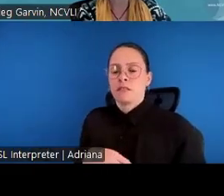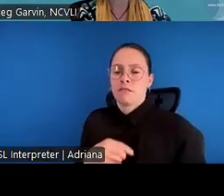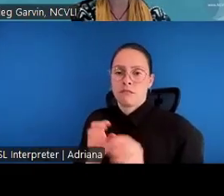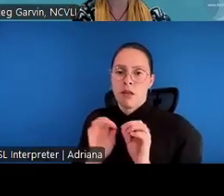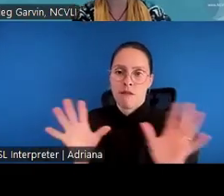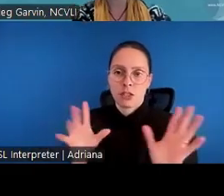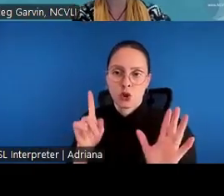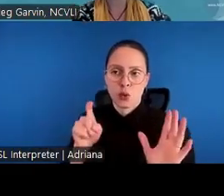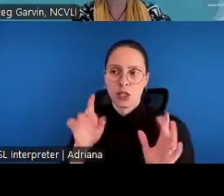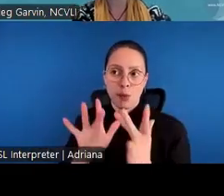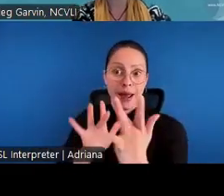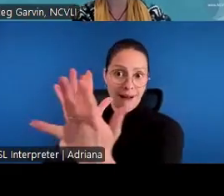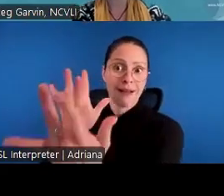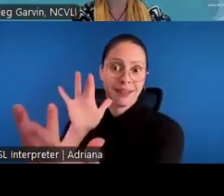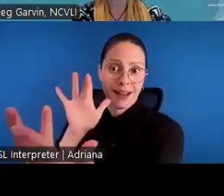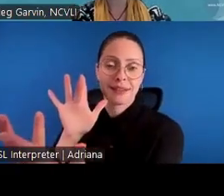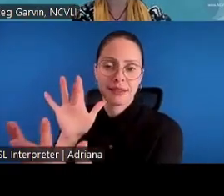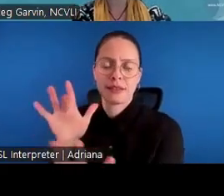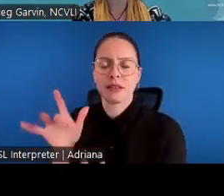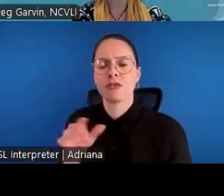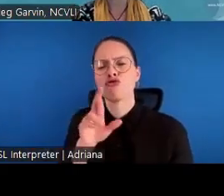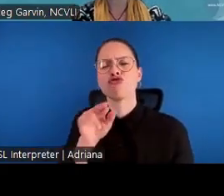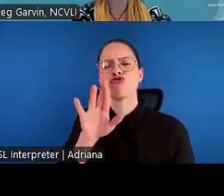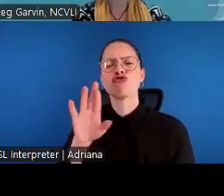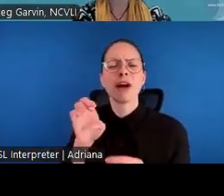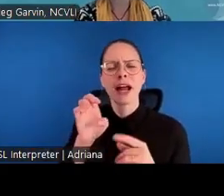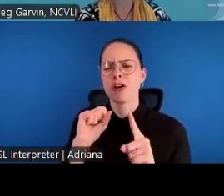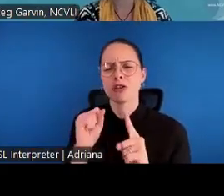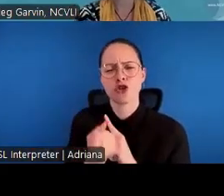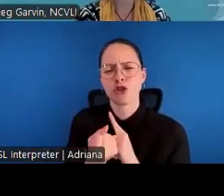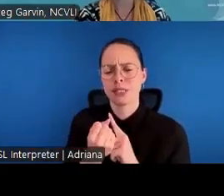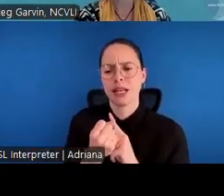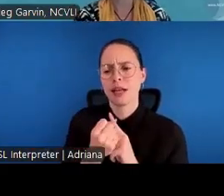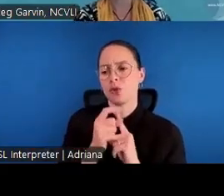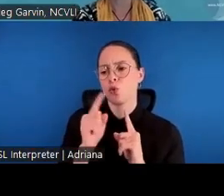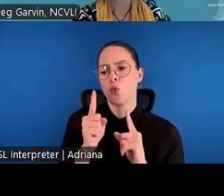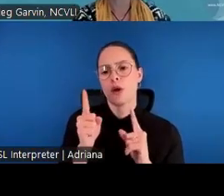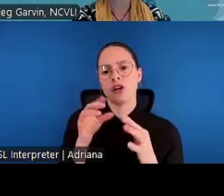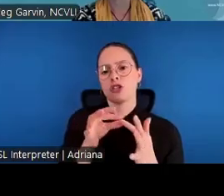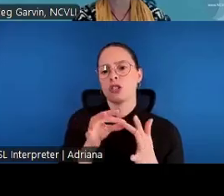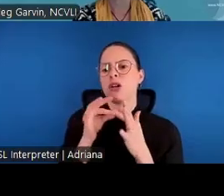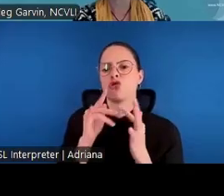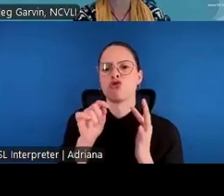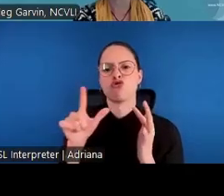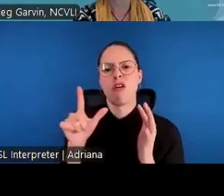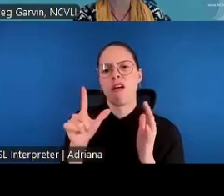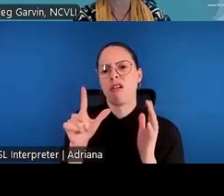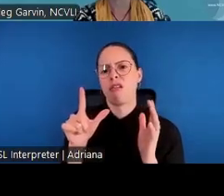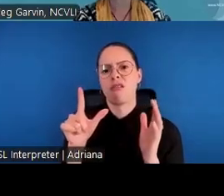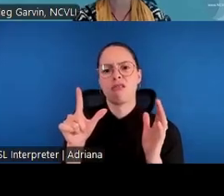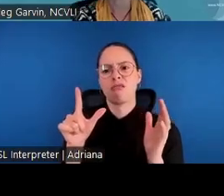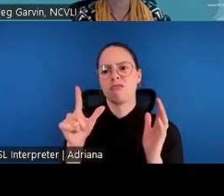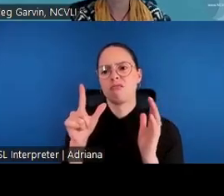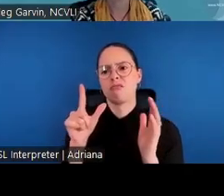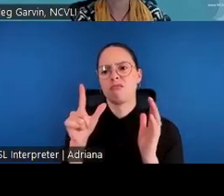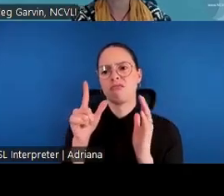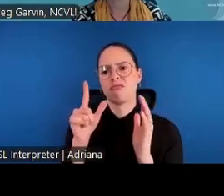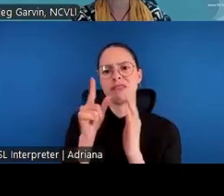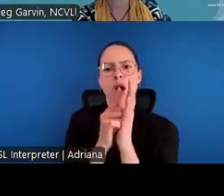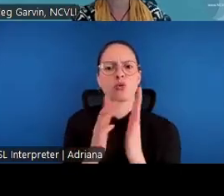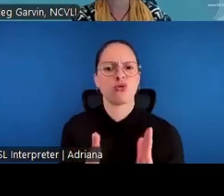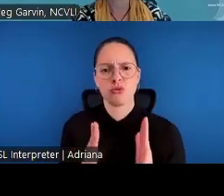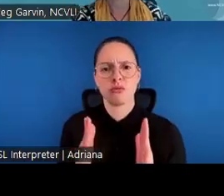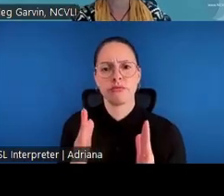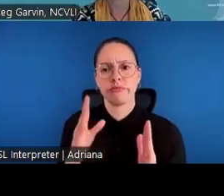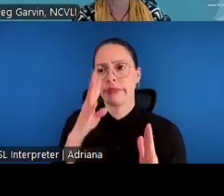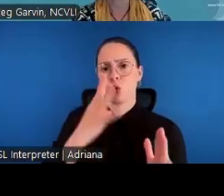right? So it is a rare circumstance that I have where a special trial counsel just ignores you. They're